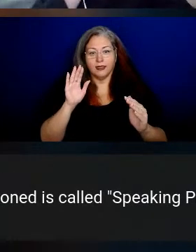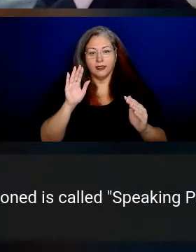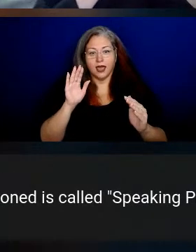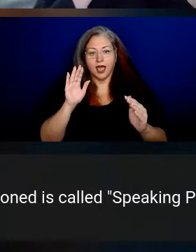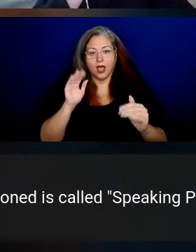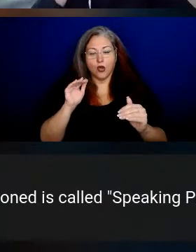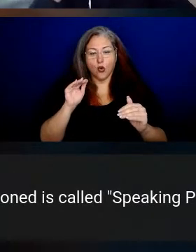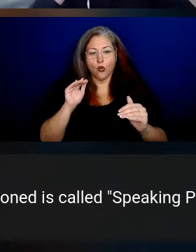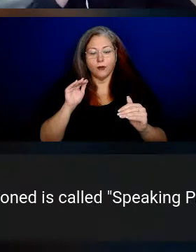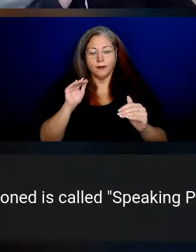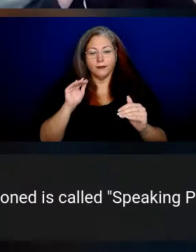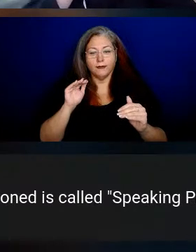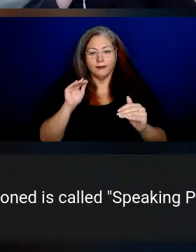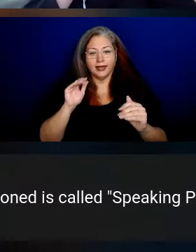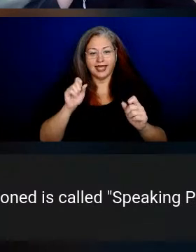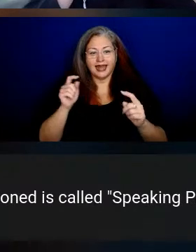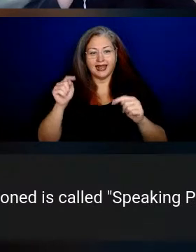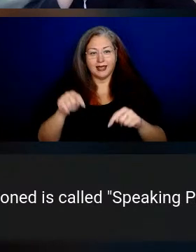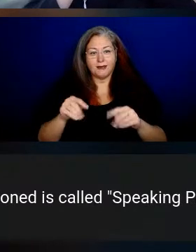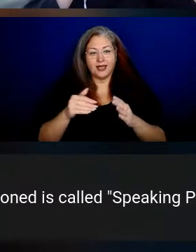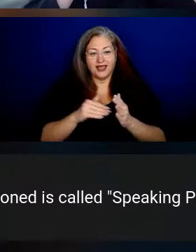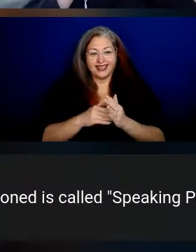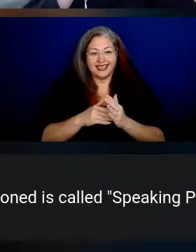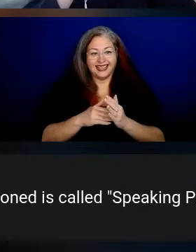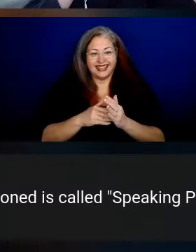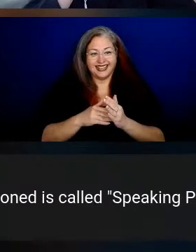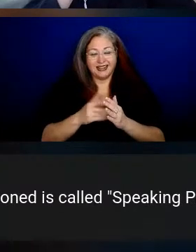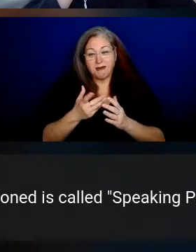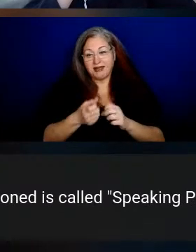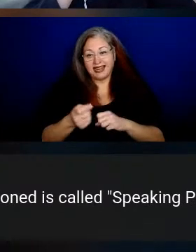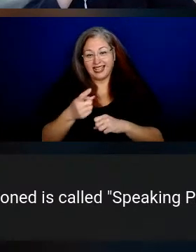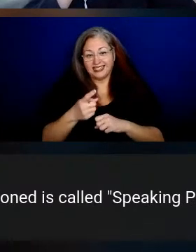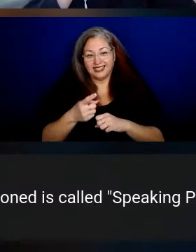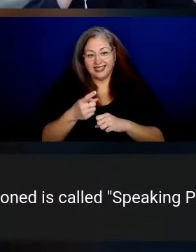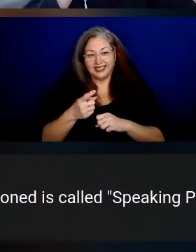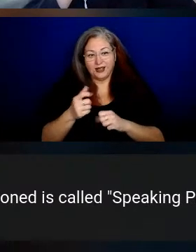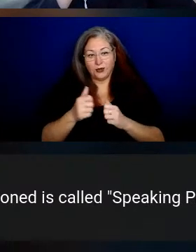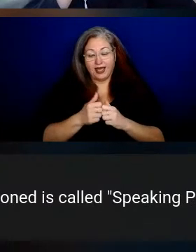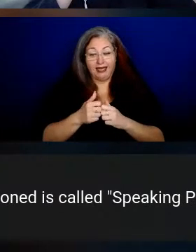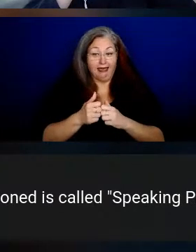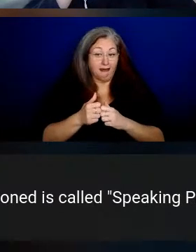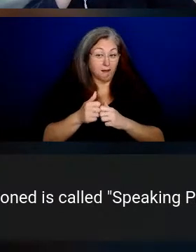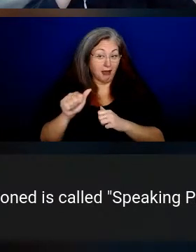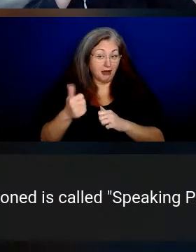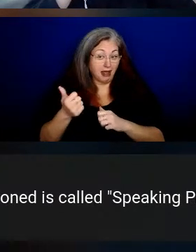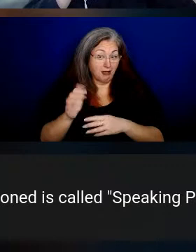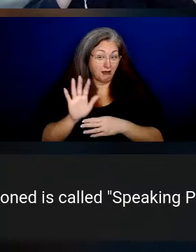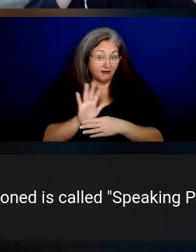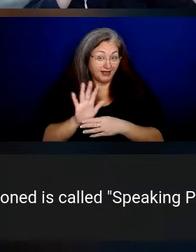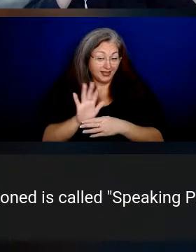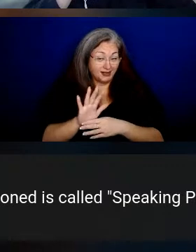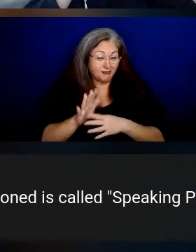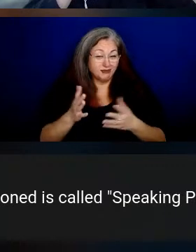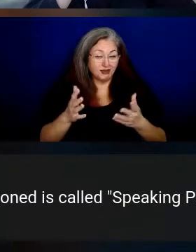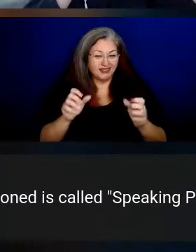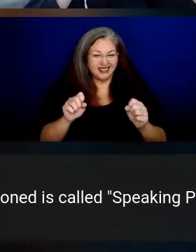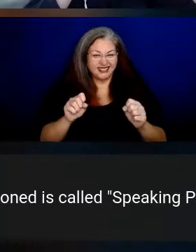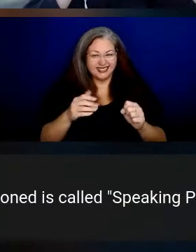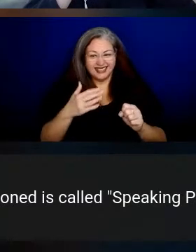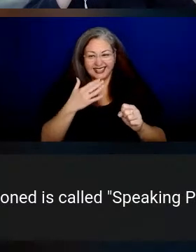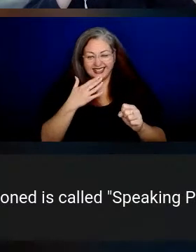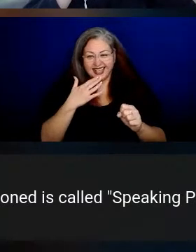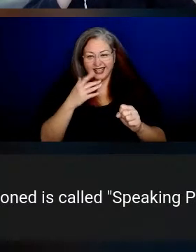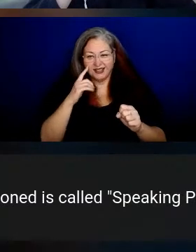to be here again in another year, maybe with another film. And yeah, thanks for